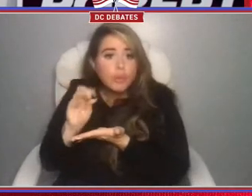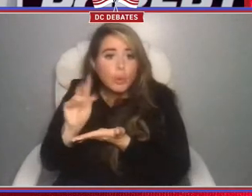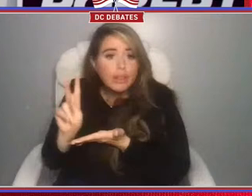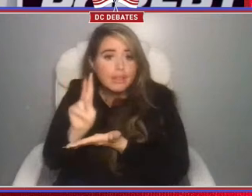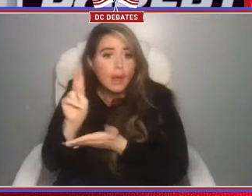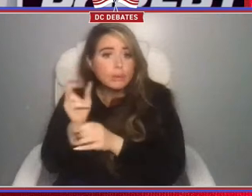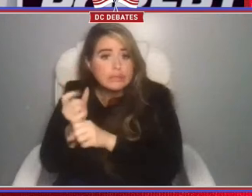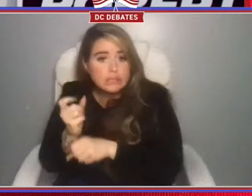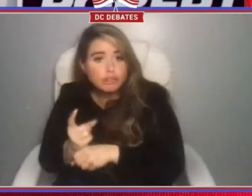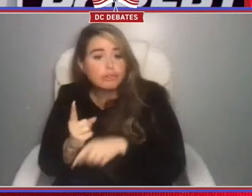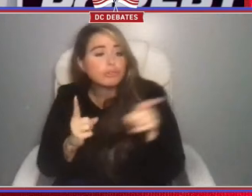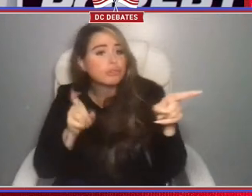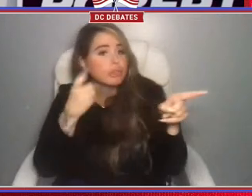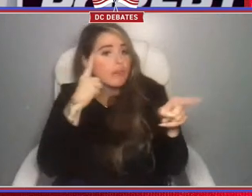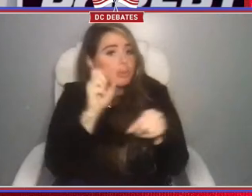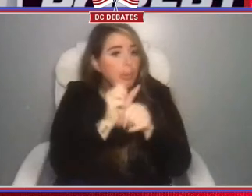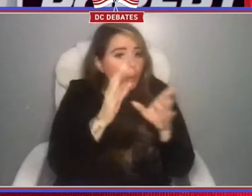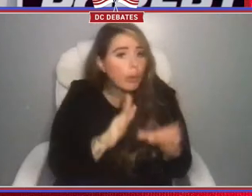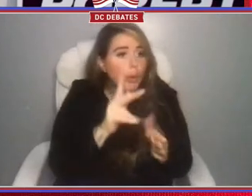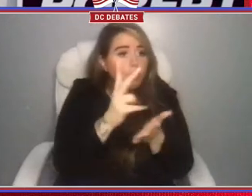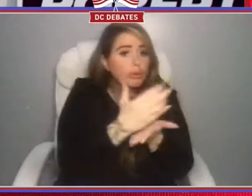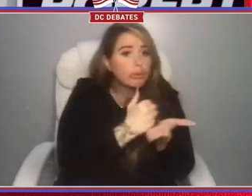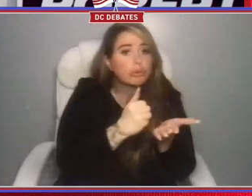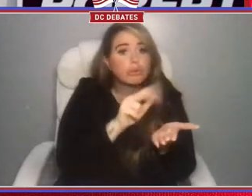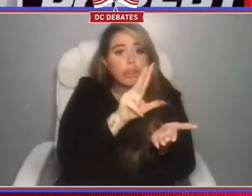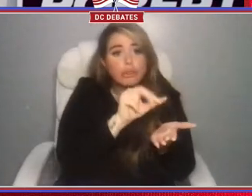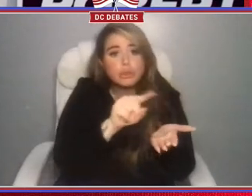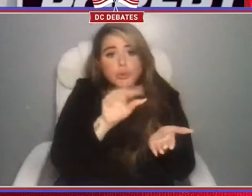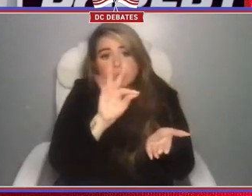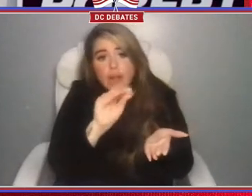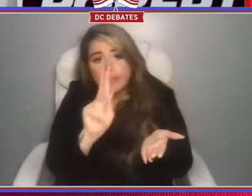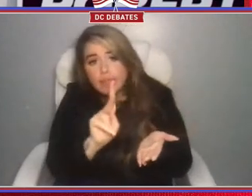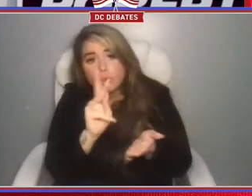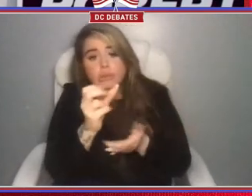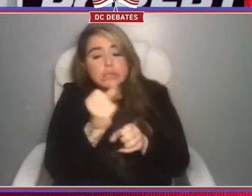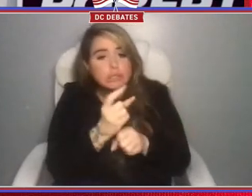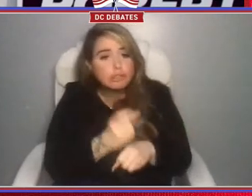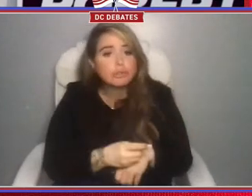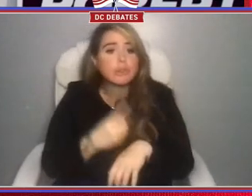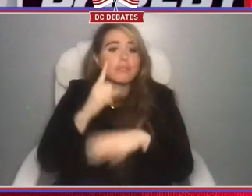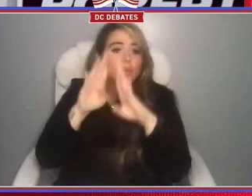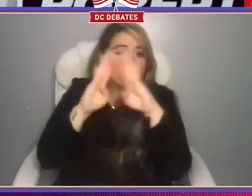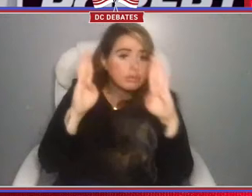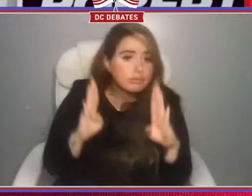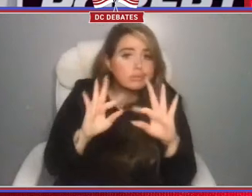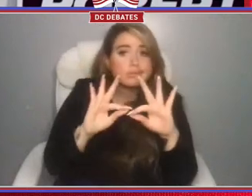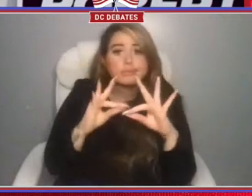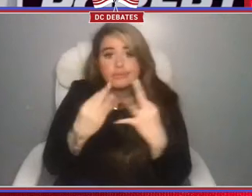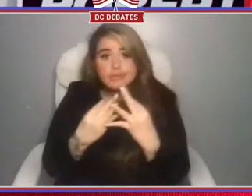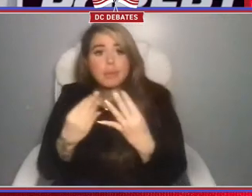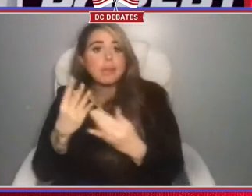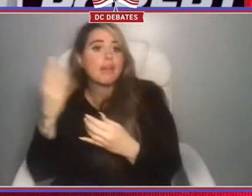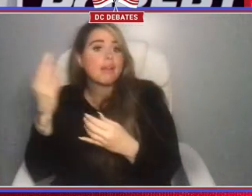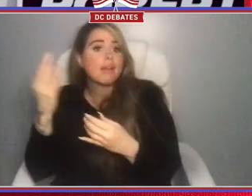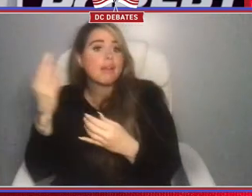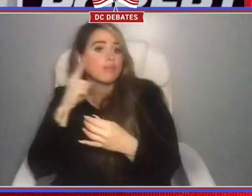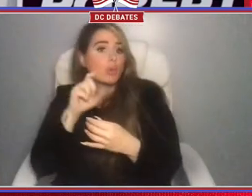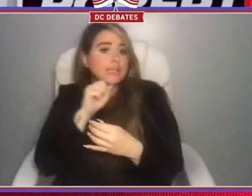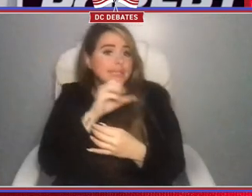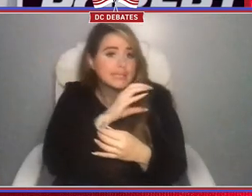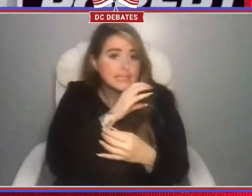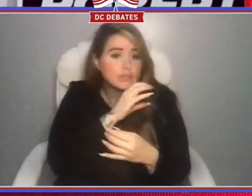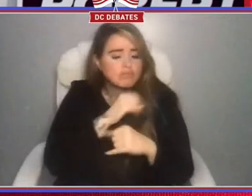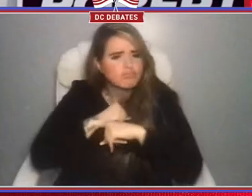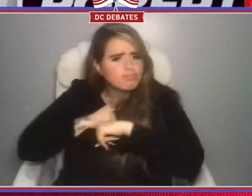make $50,000 to $90,000, housing for families, and housing for seniors. What we need to do is protect the affordable housing that we